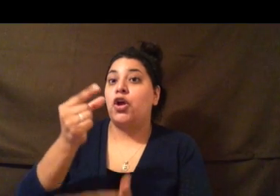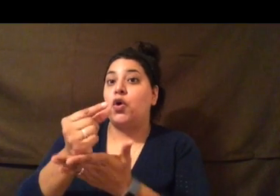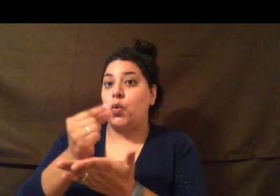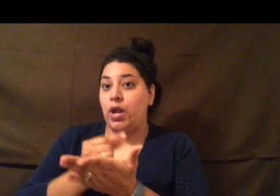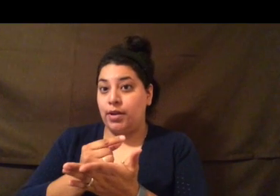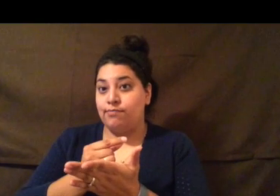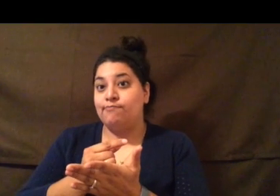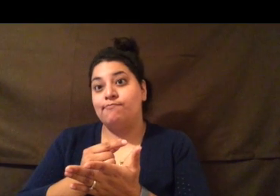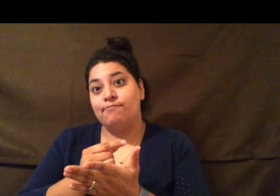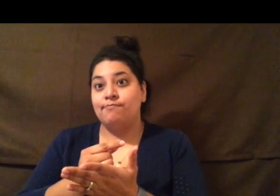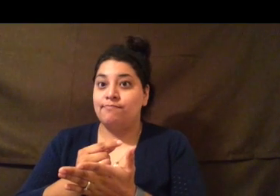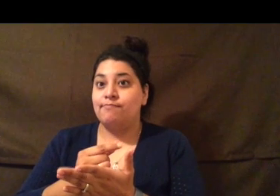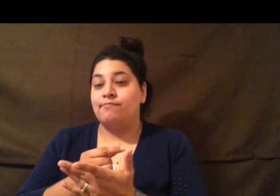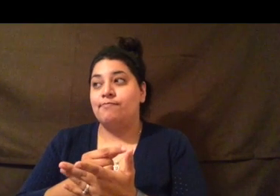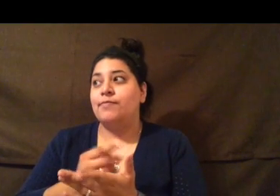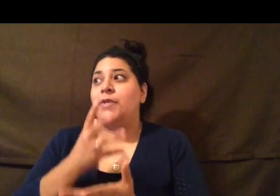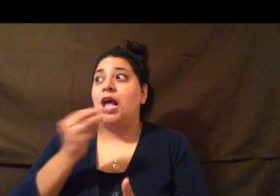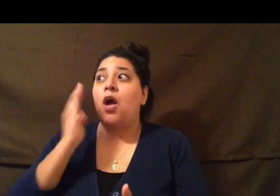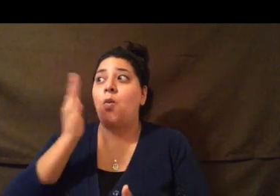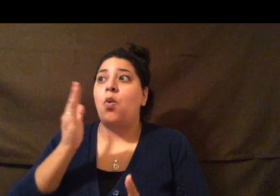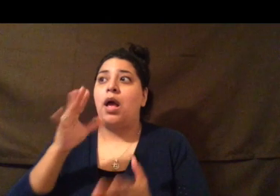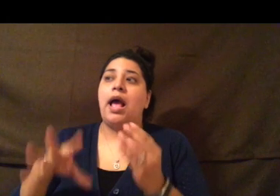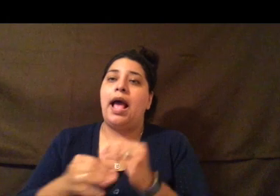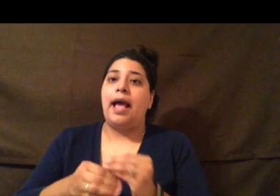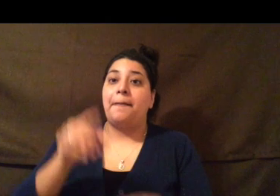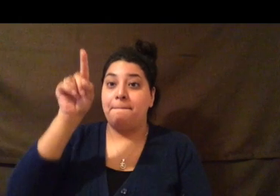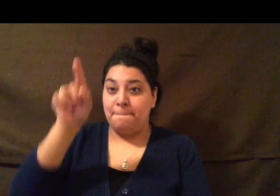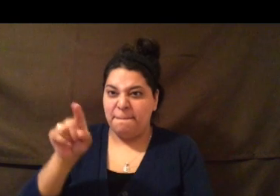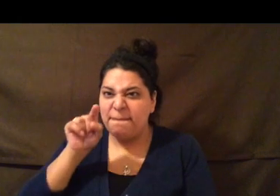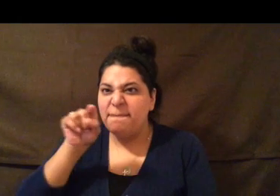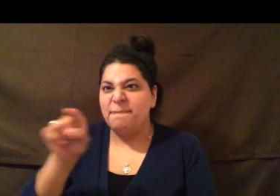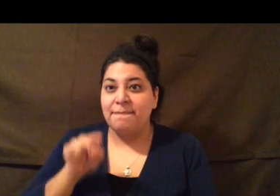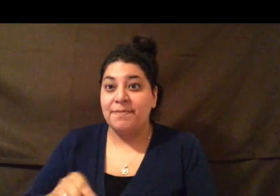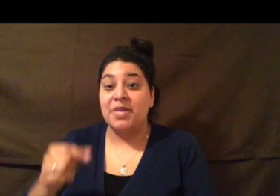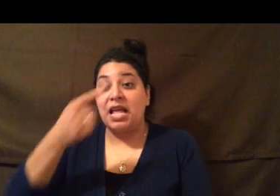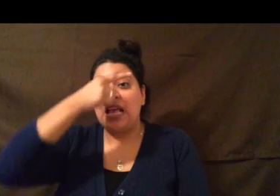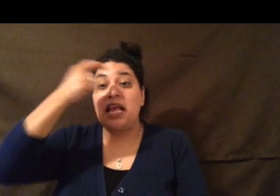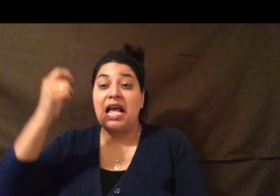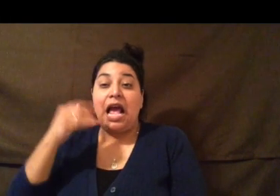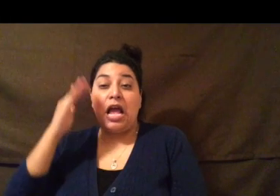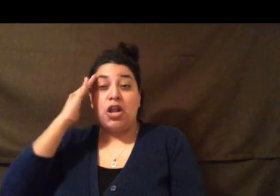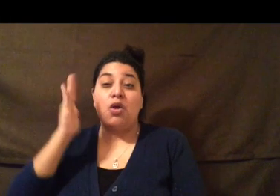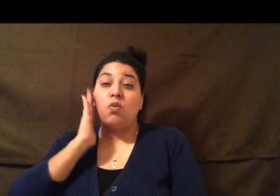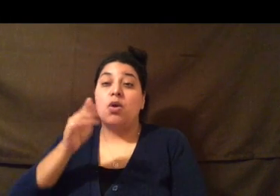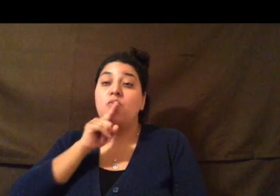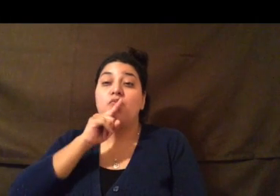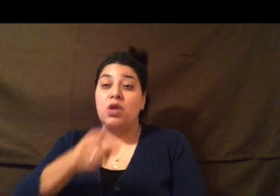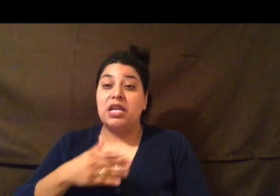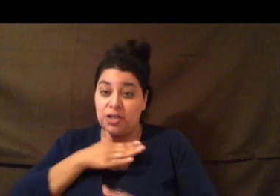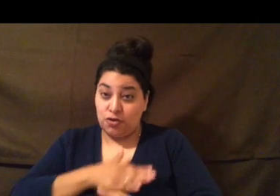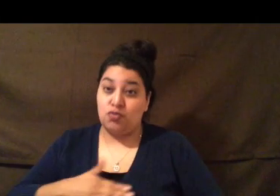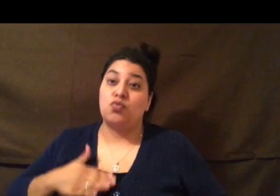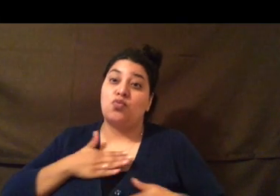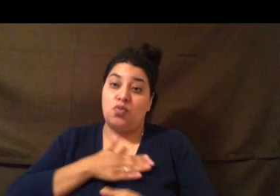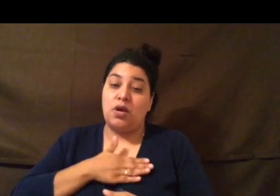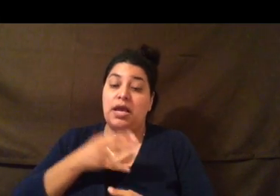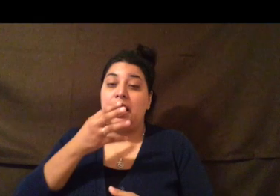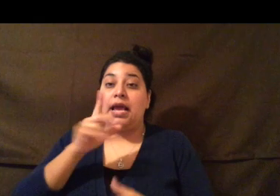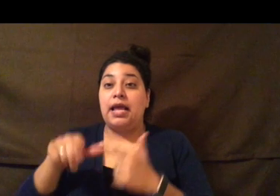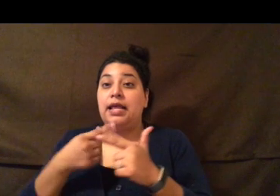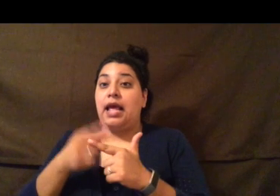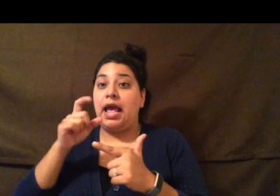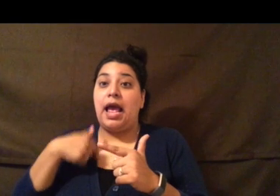third grade. And I'm going to put an exclamation point because I know that they are going to love it. And